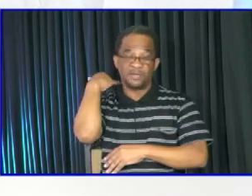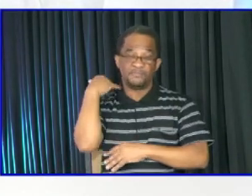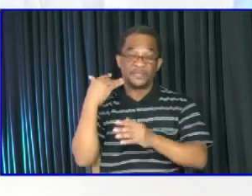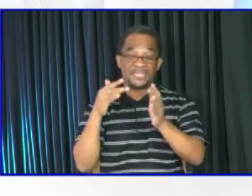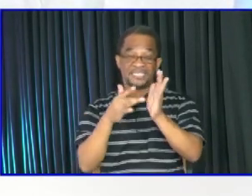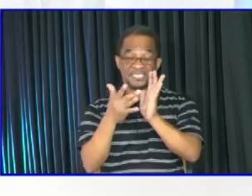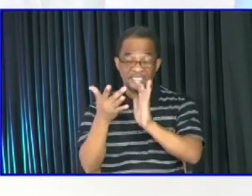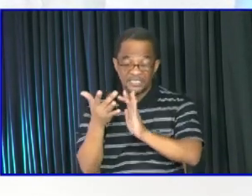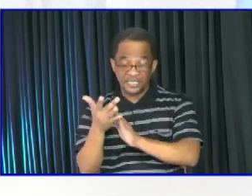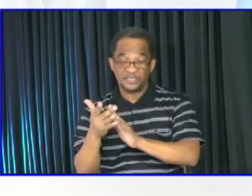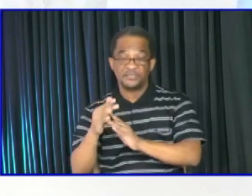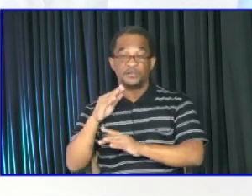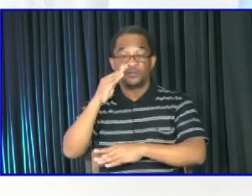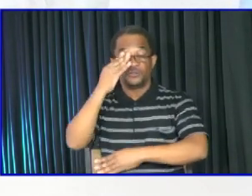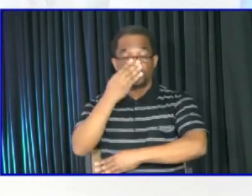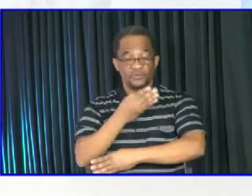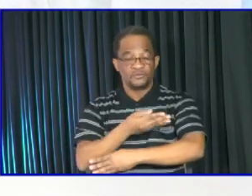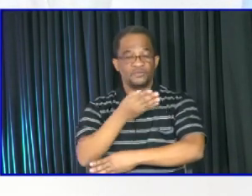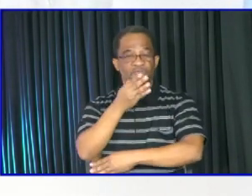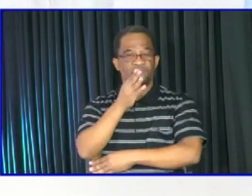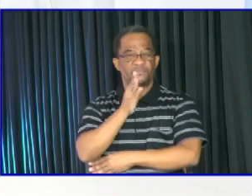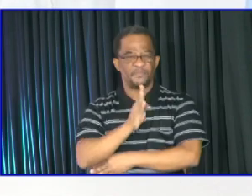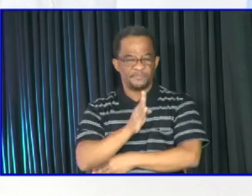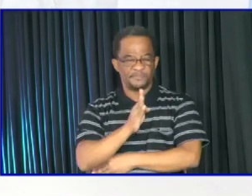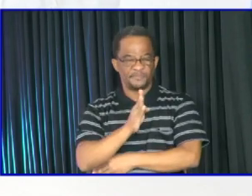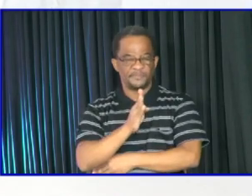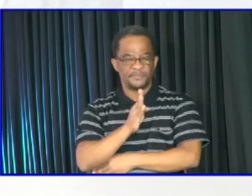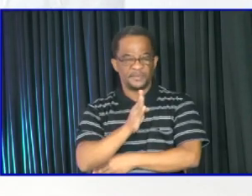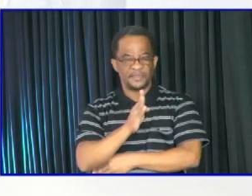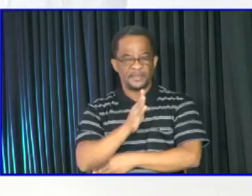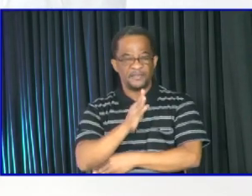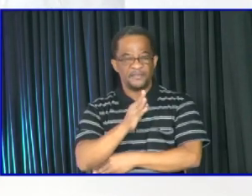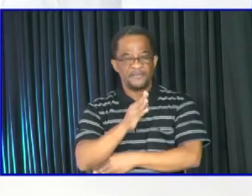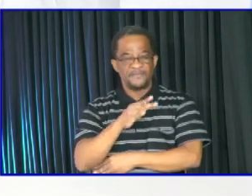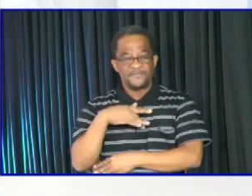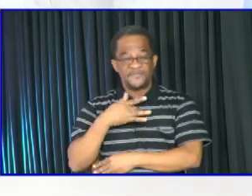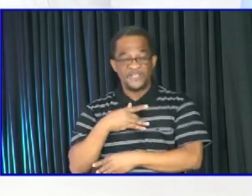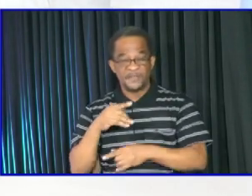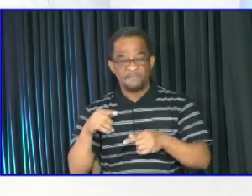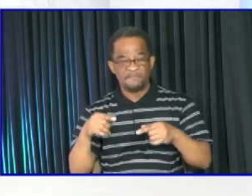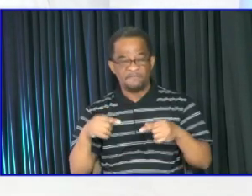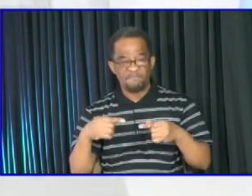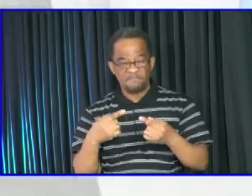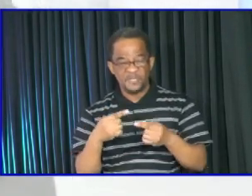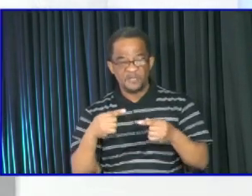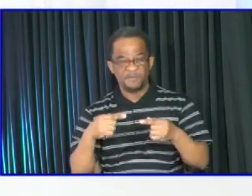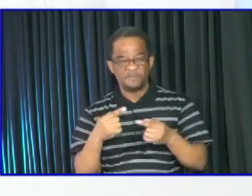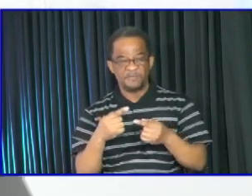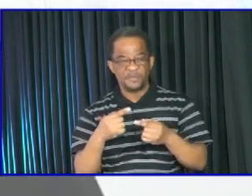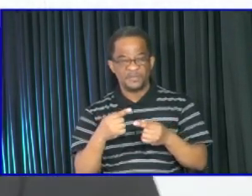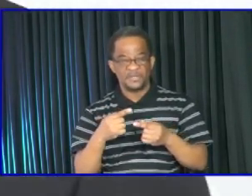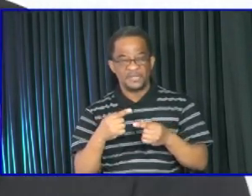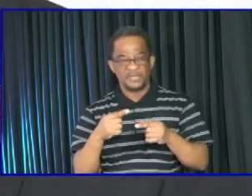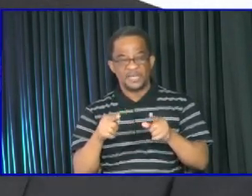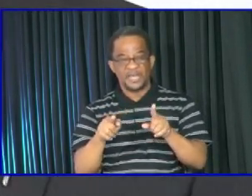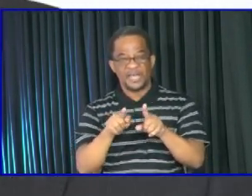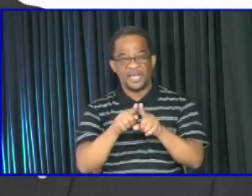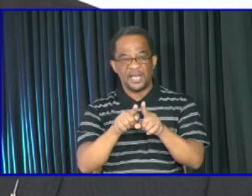Jesus, the Son of God, writhing in agony beneath the burden of